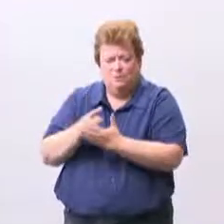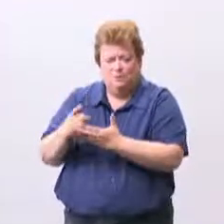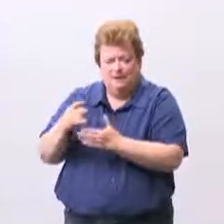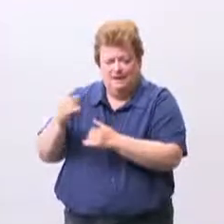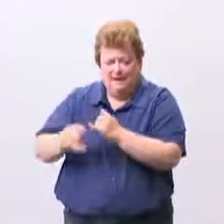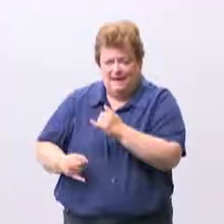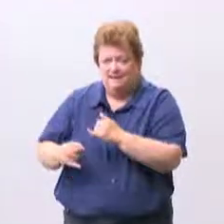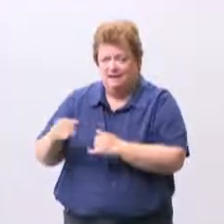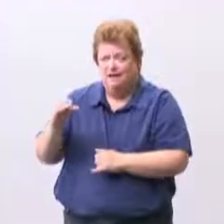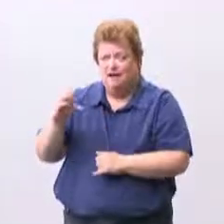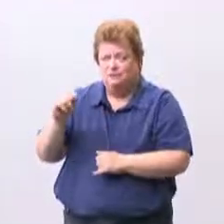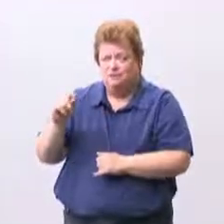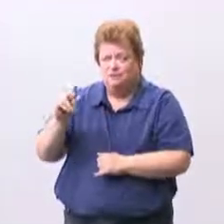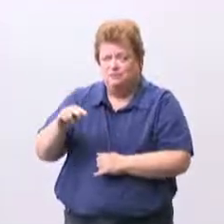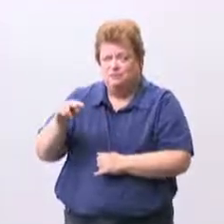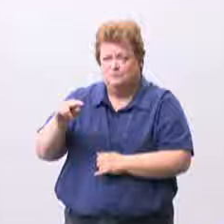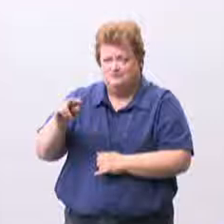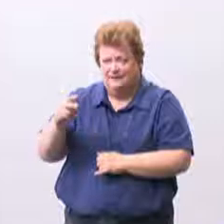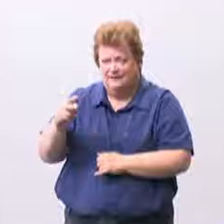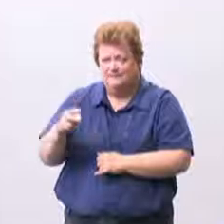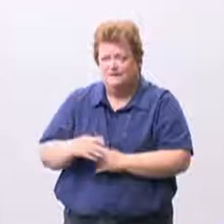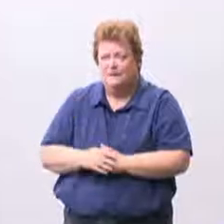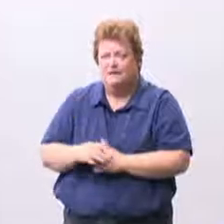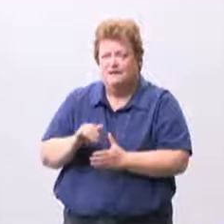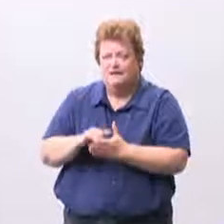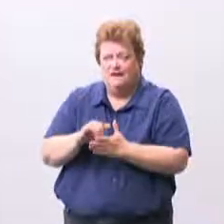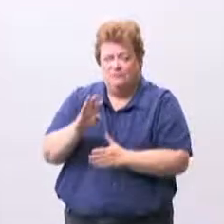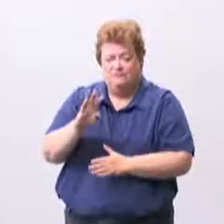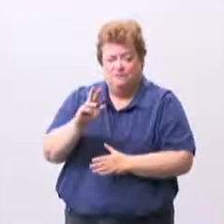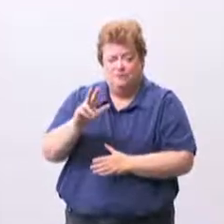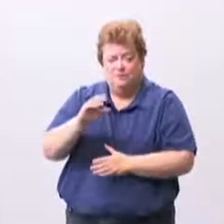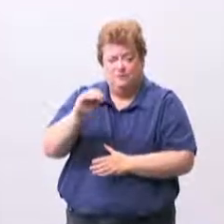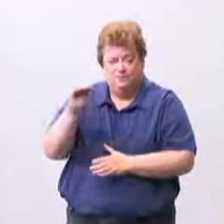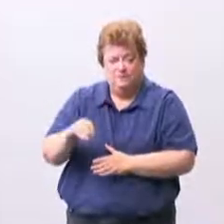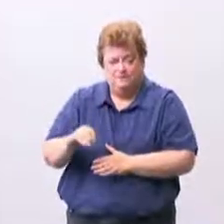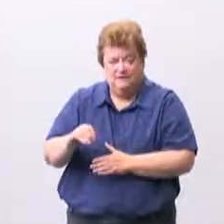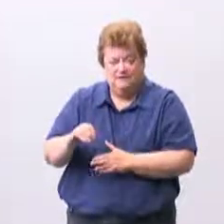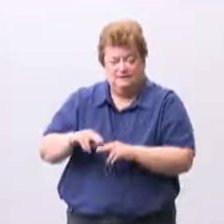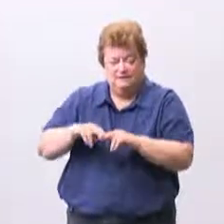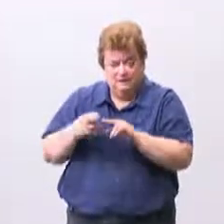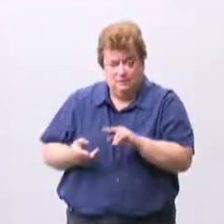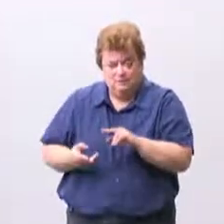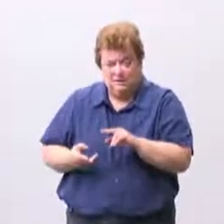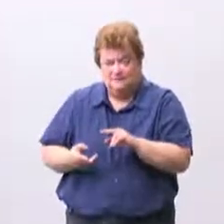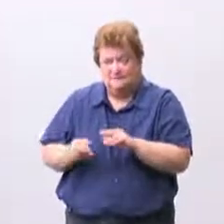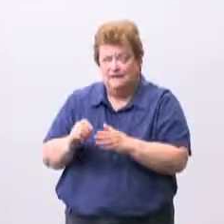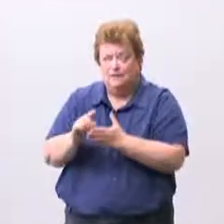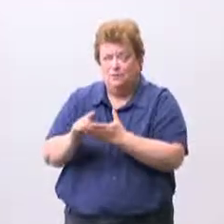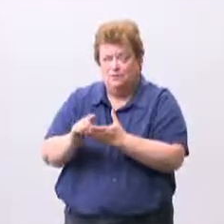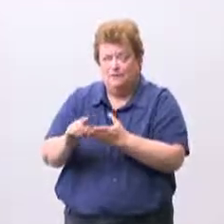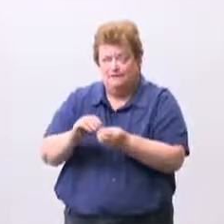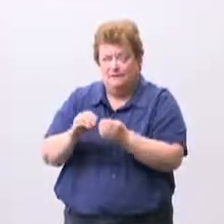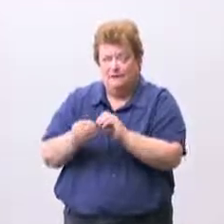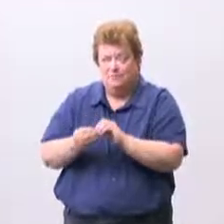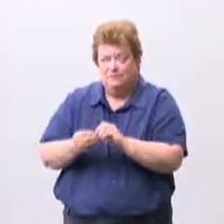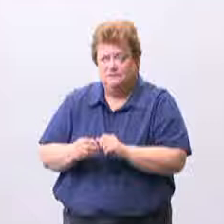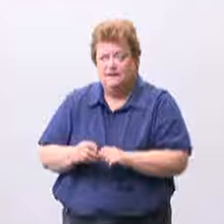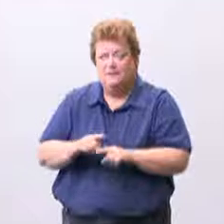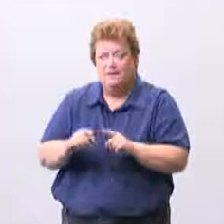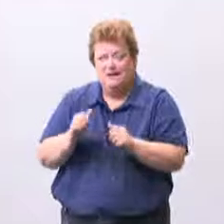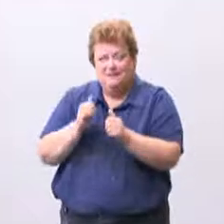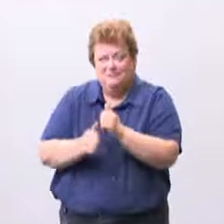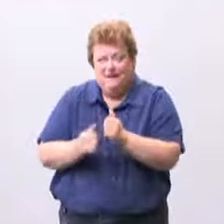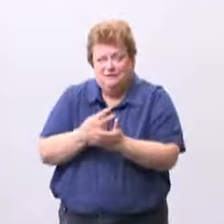2nd. This was a 43% decrease in weekly cases. And over the last 2 weeks,